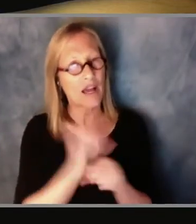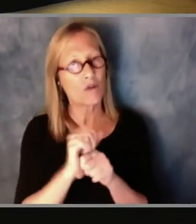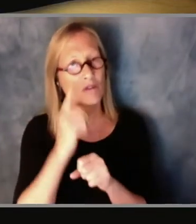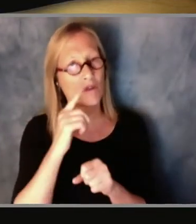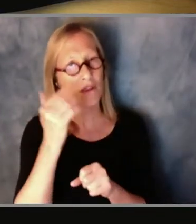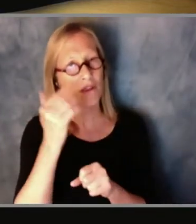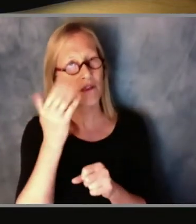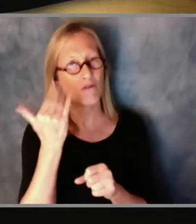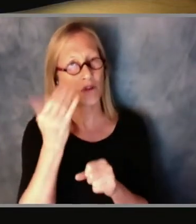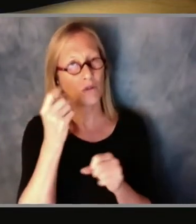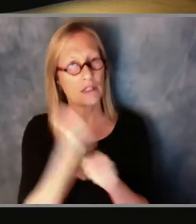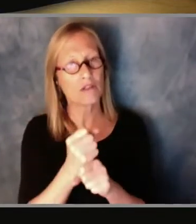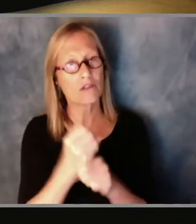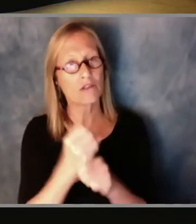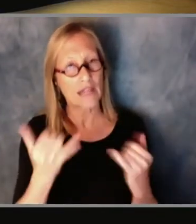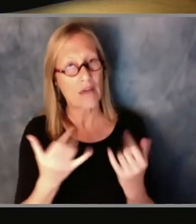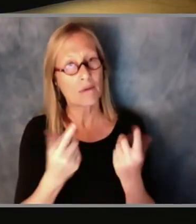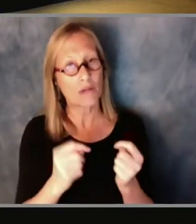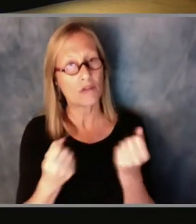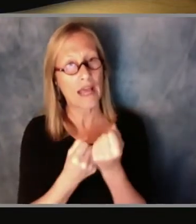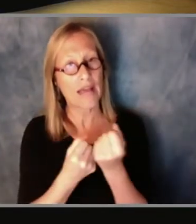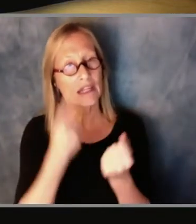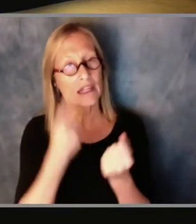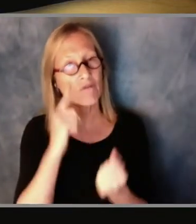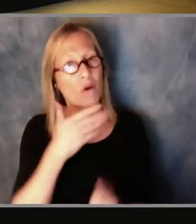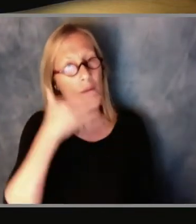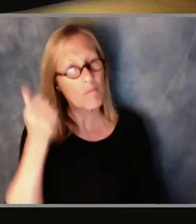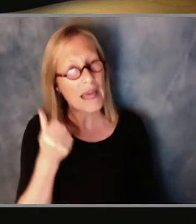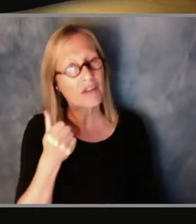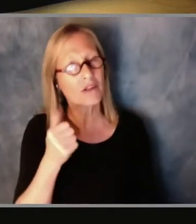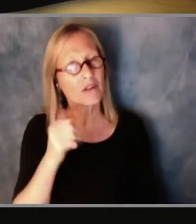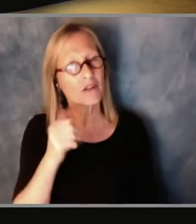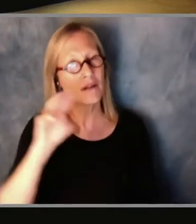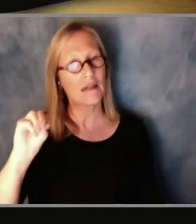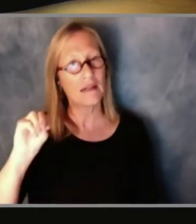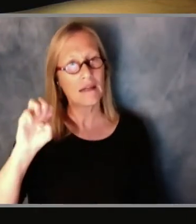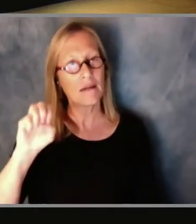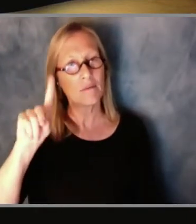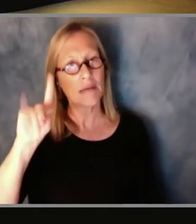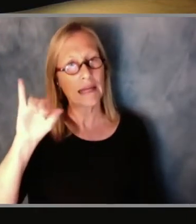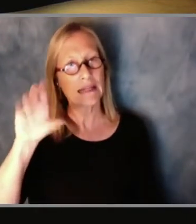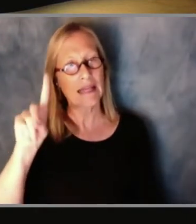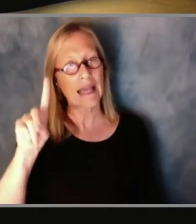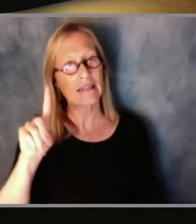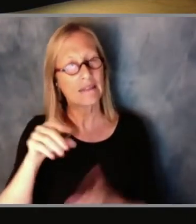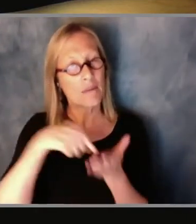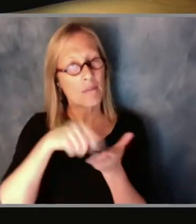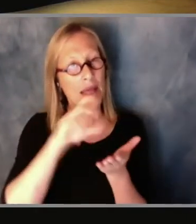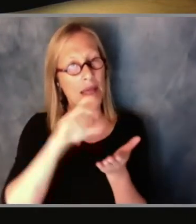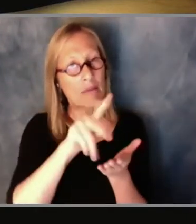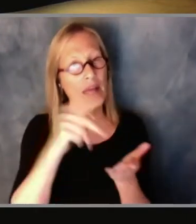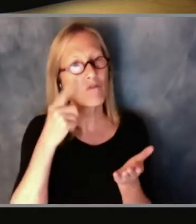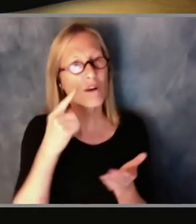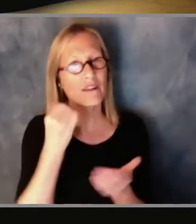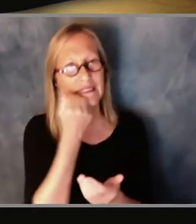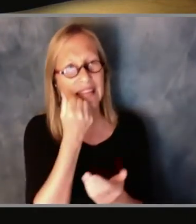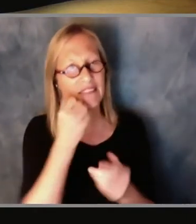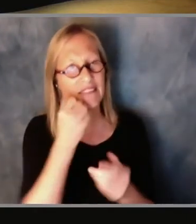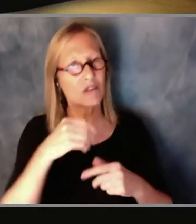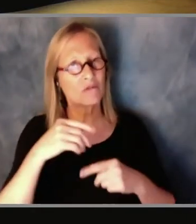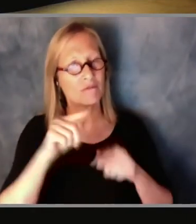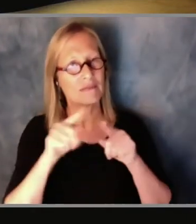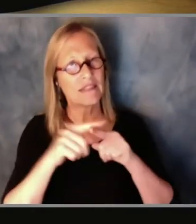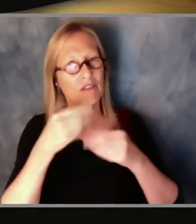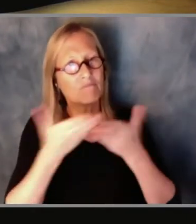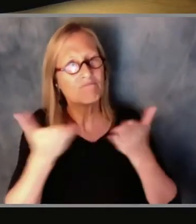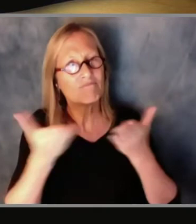to advocate for better Medicaid reimbursements for dental procedures for persons with